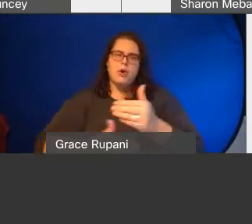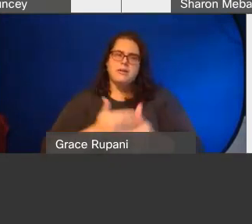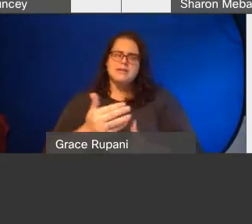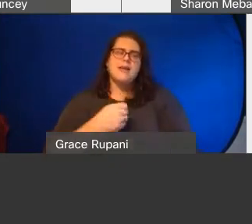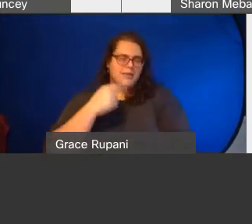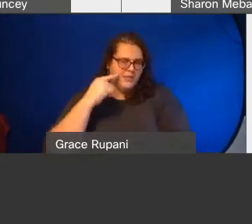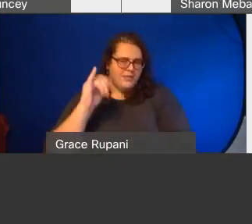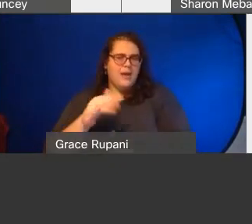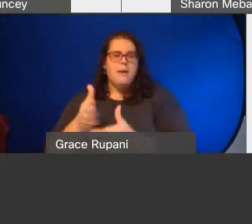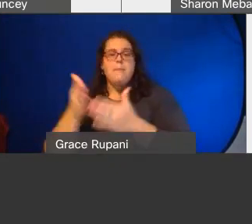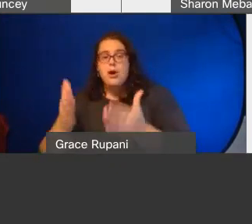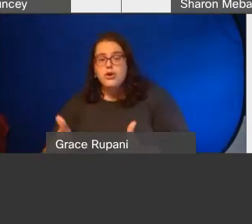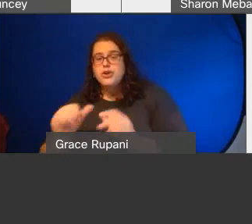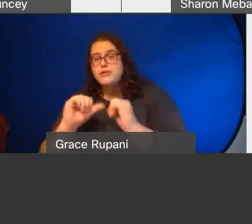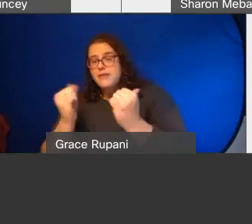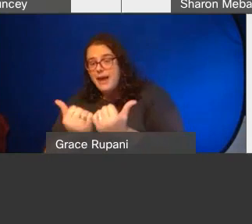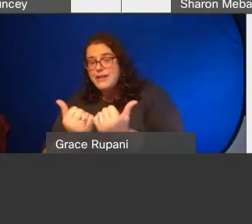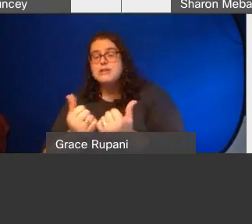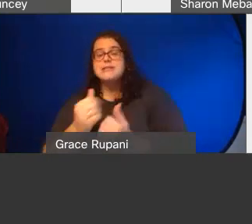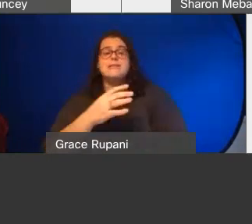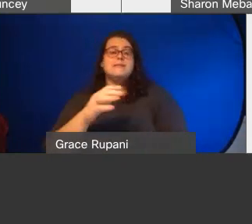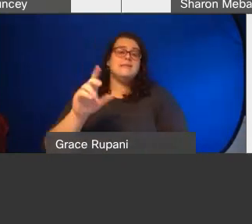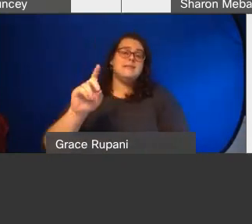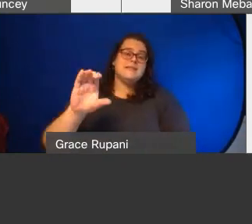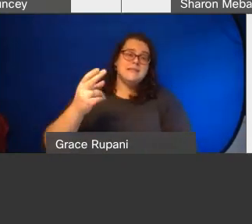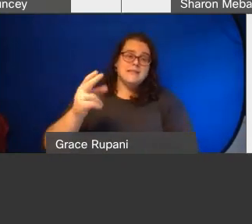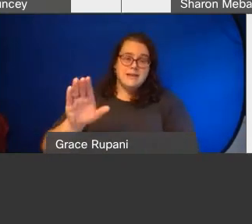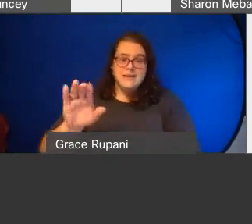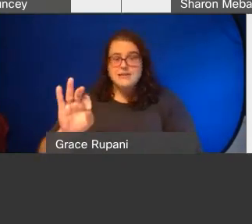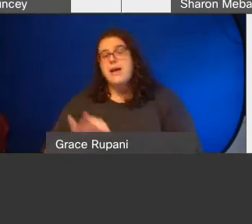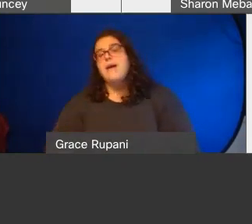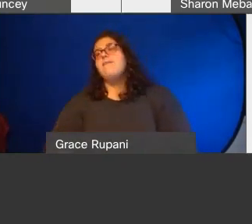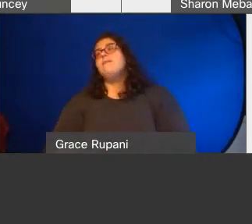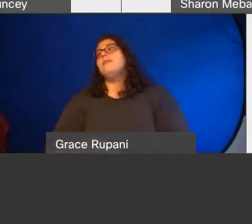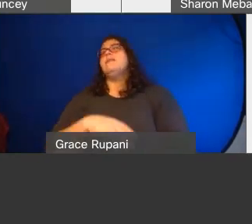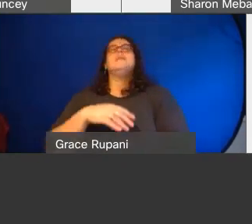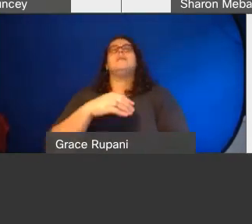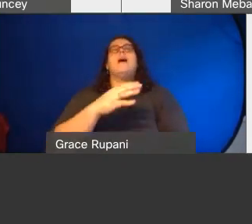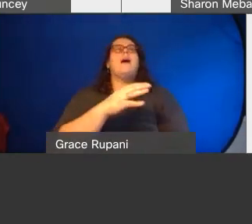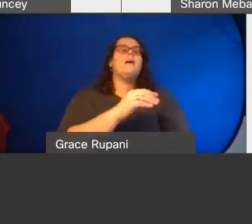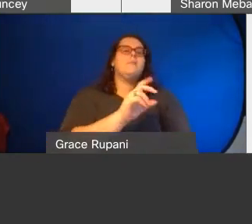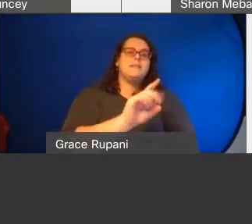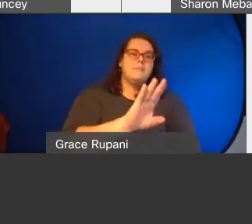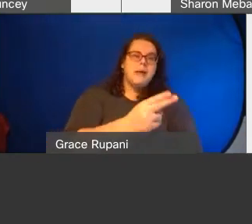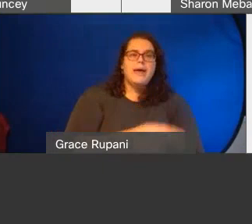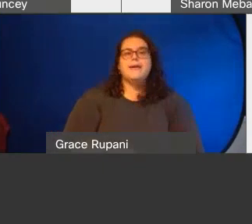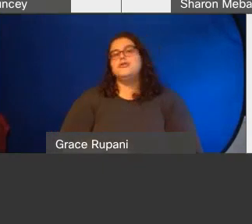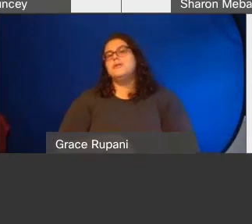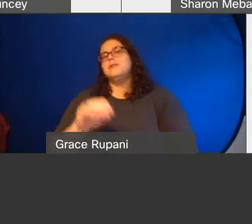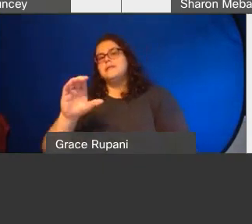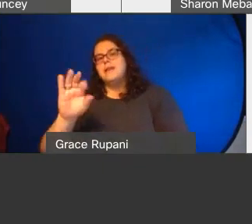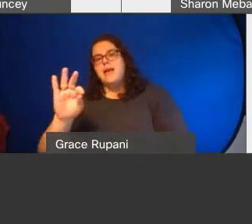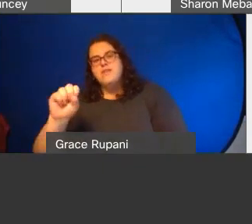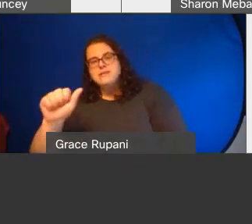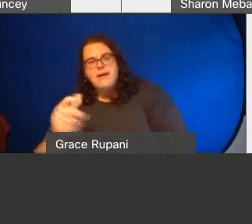at, you know, the agencies, Healthcare Finance, DC Health, Department of Behavioral Health, CFSA. You